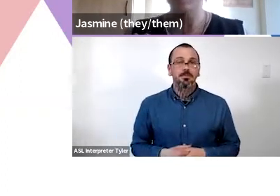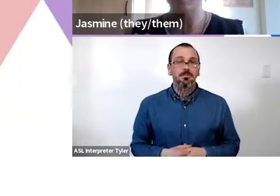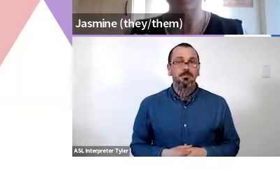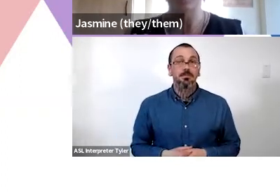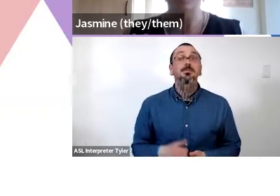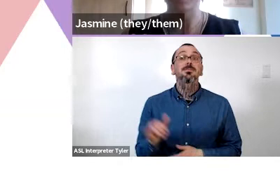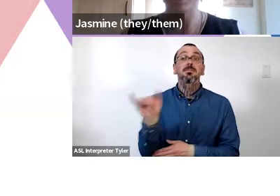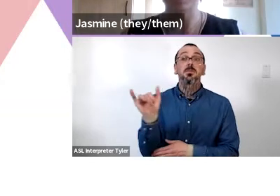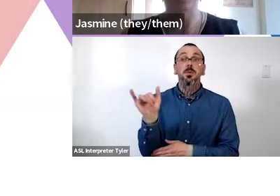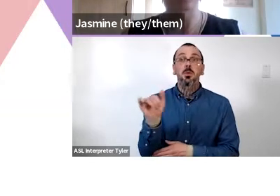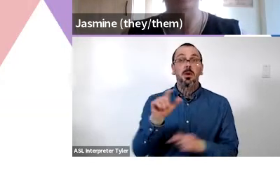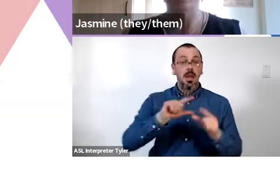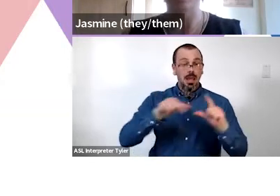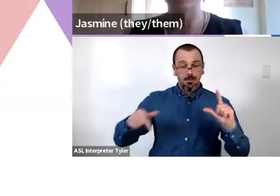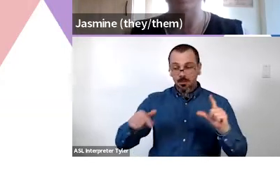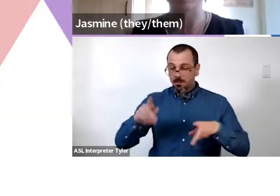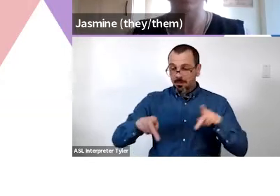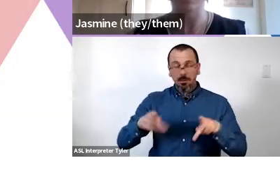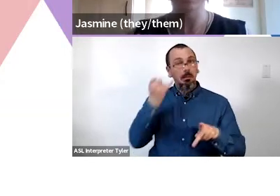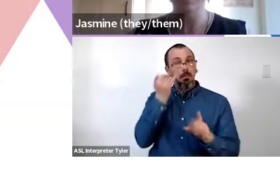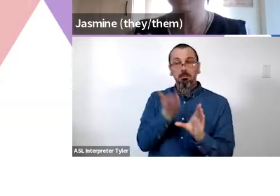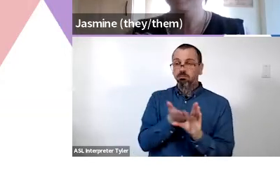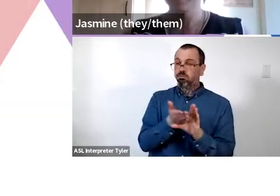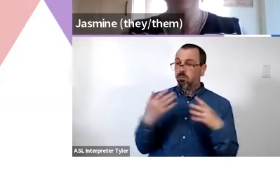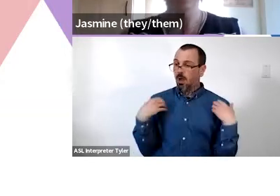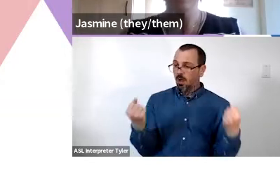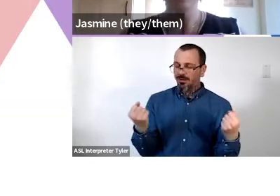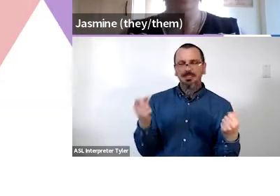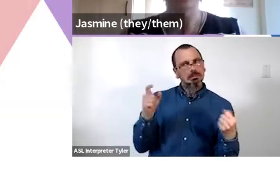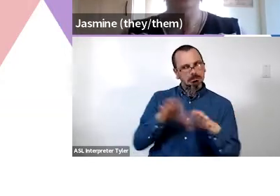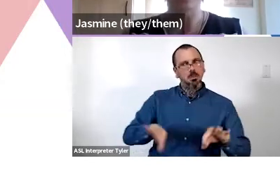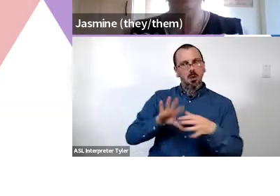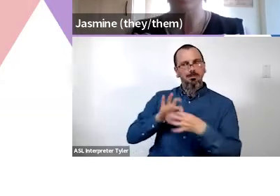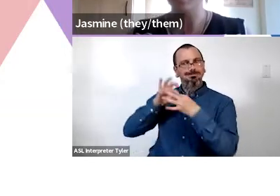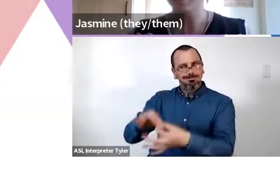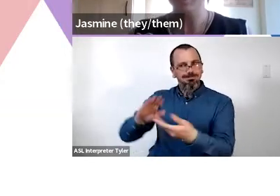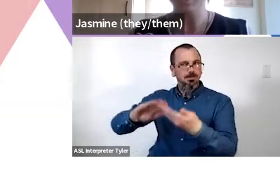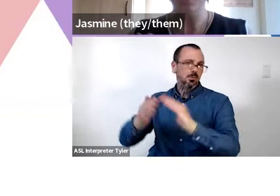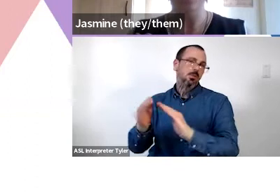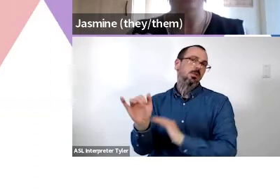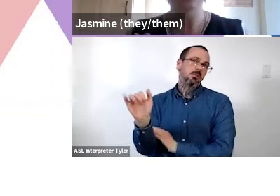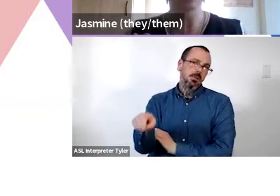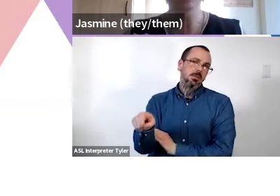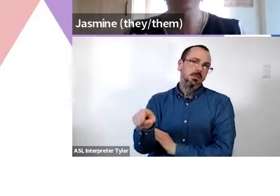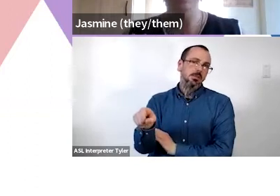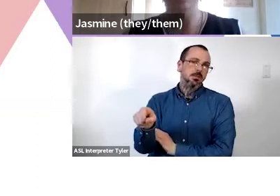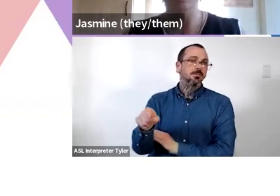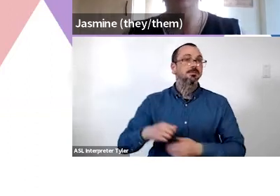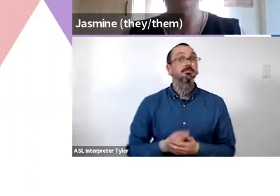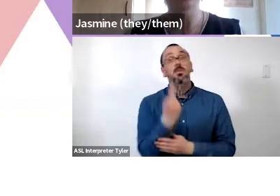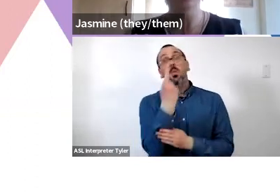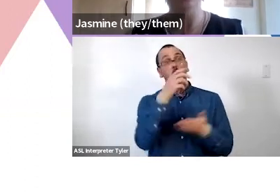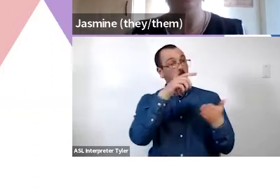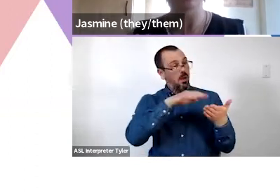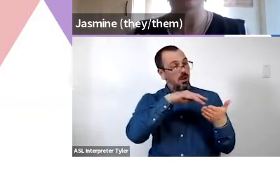essential to the psychological well-being of LGBTQ+ individuals. One study found that being connected to the community was helpful to participants